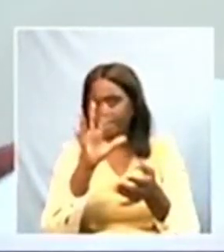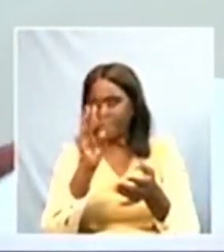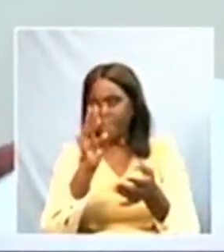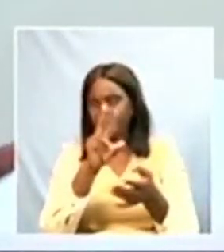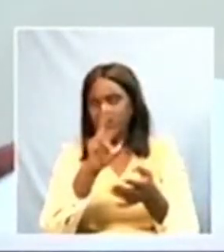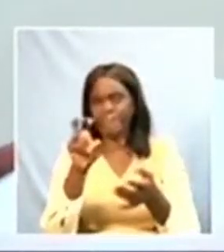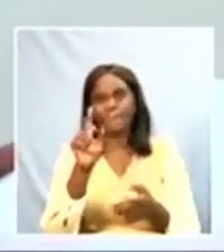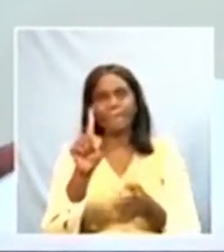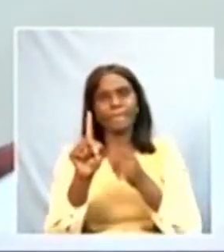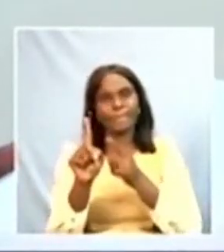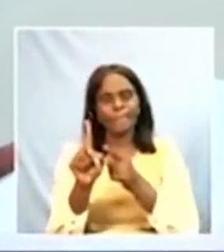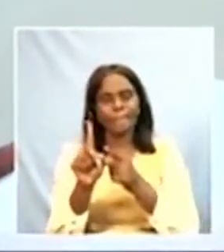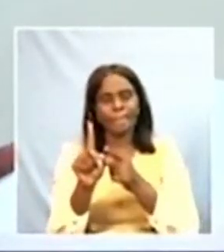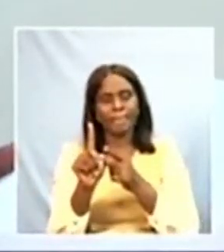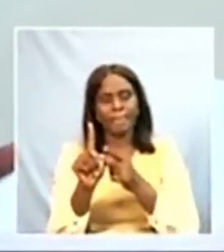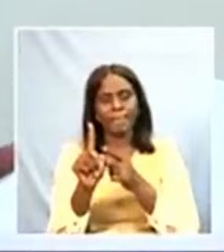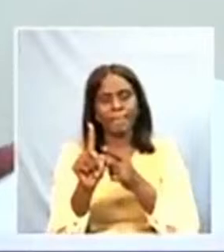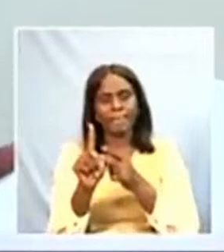2,936,201